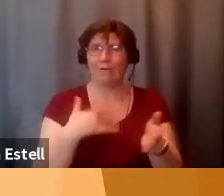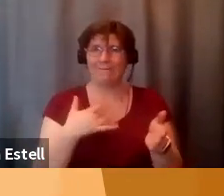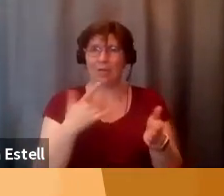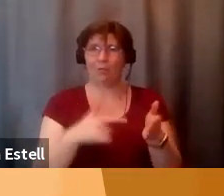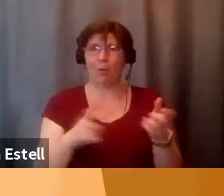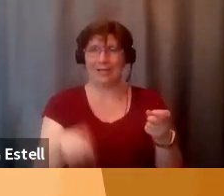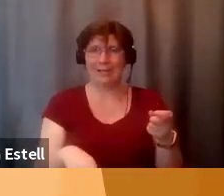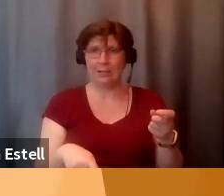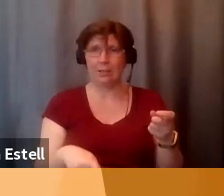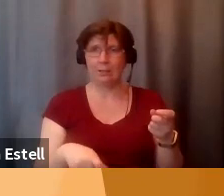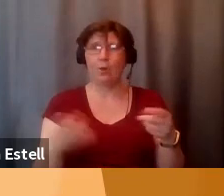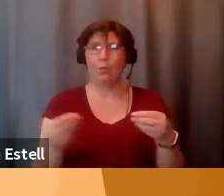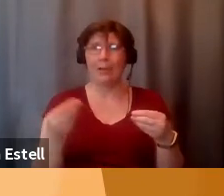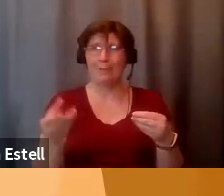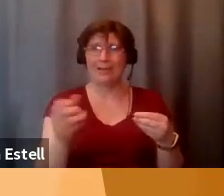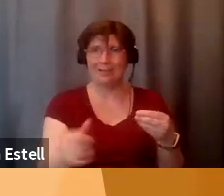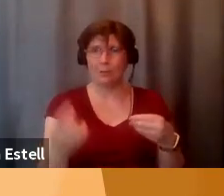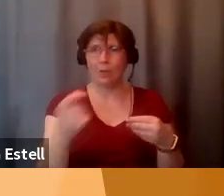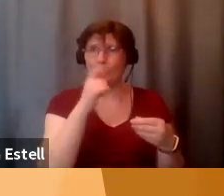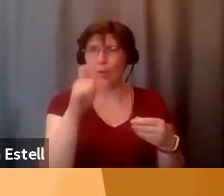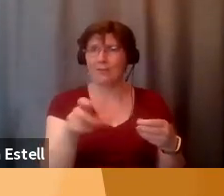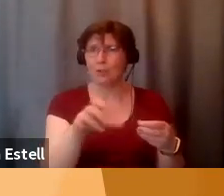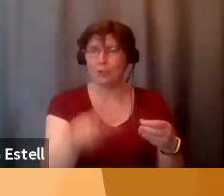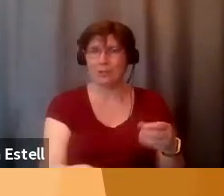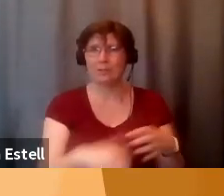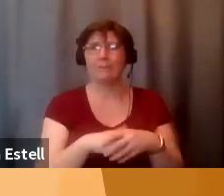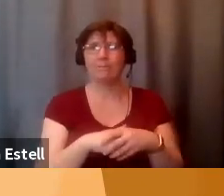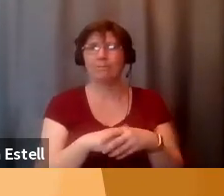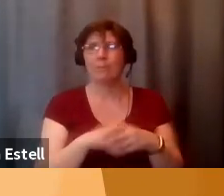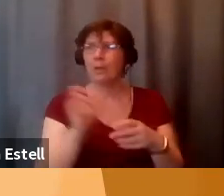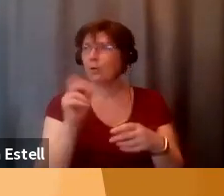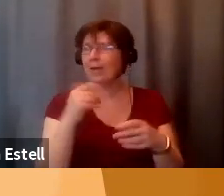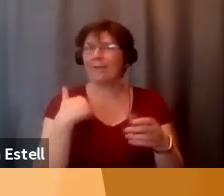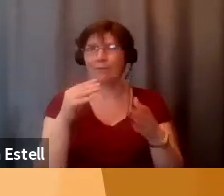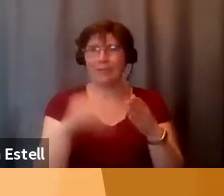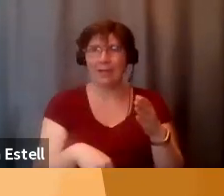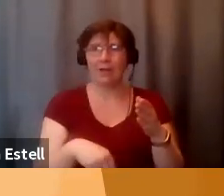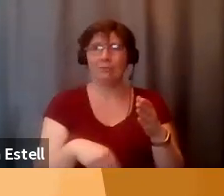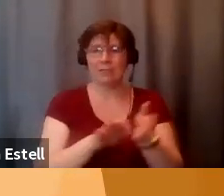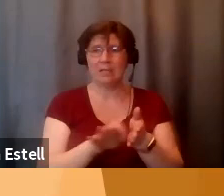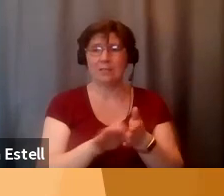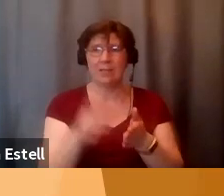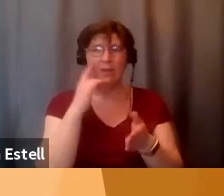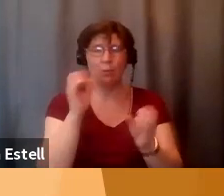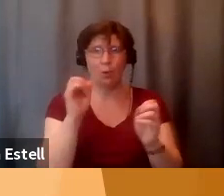forward past this one. We don't have to do that one up. Oh, we don't? Okay. Have you filled out the census? I think we're okay. Yeah.